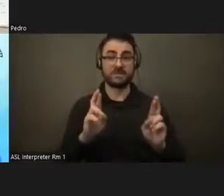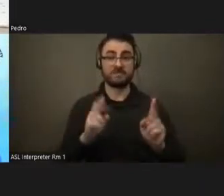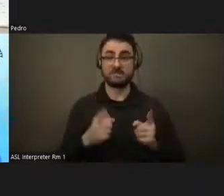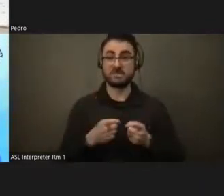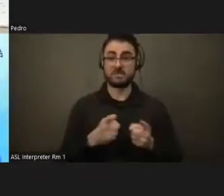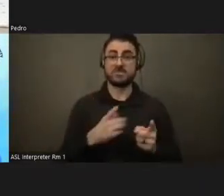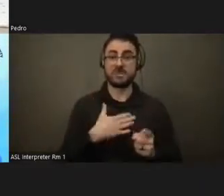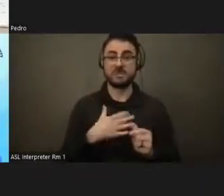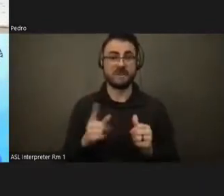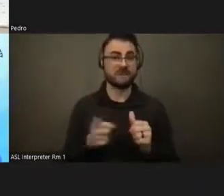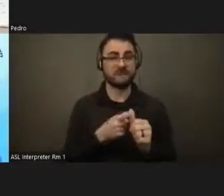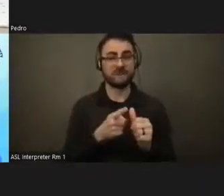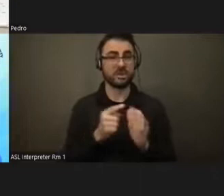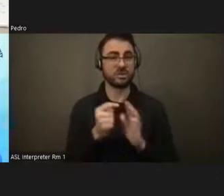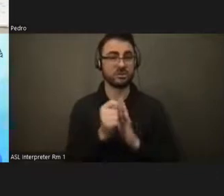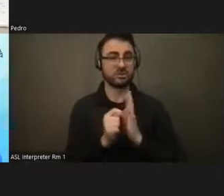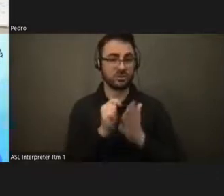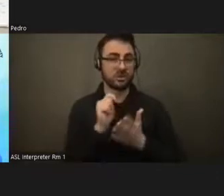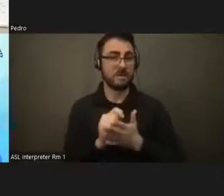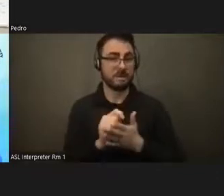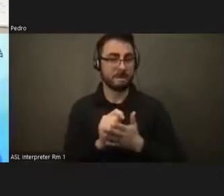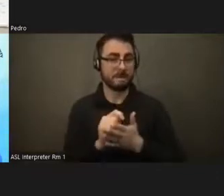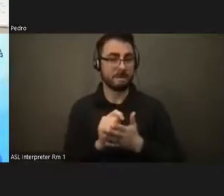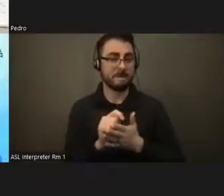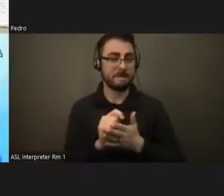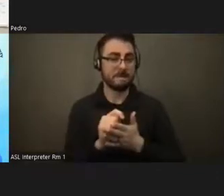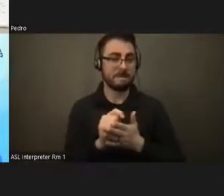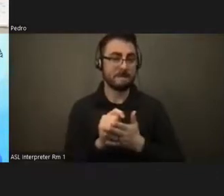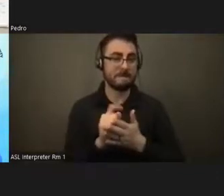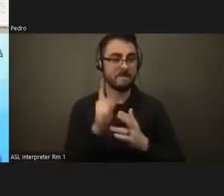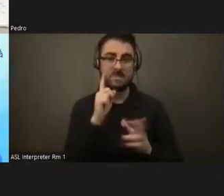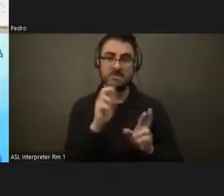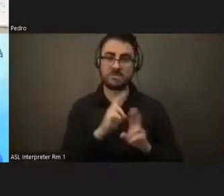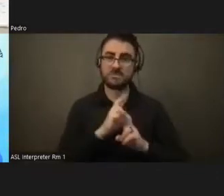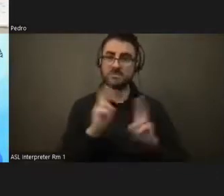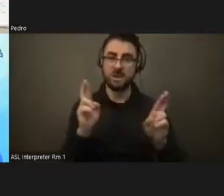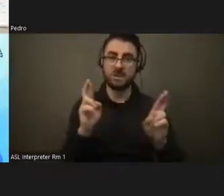have diversified the